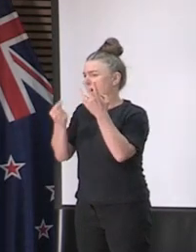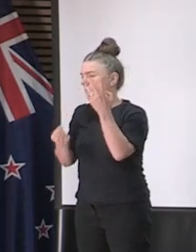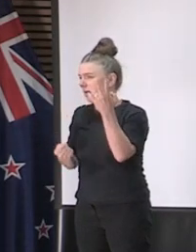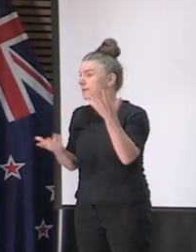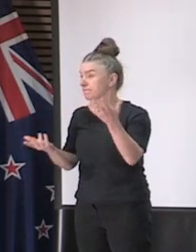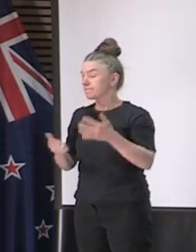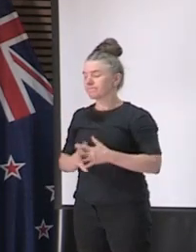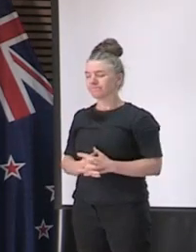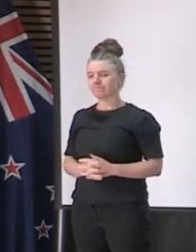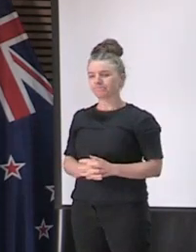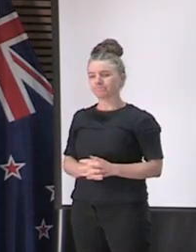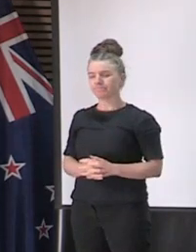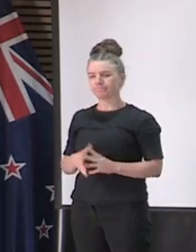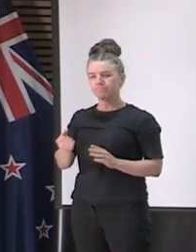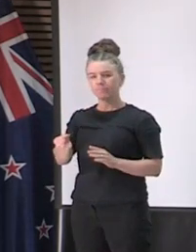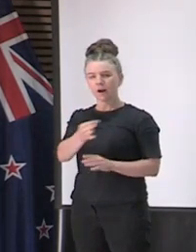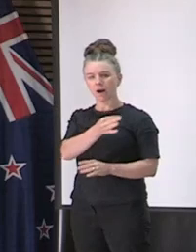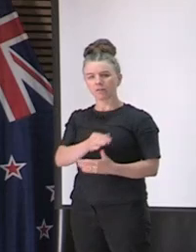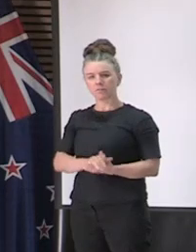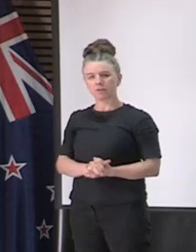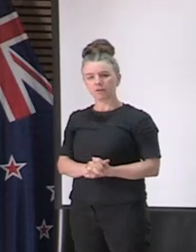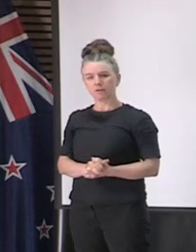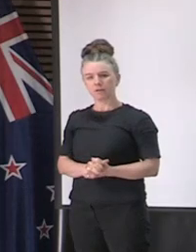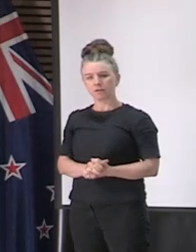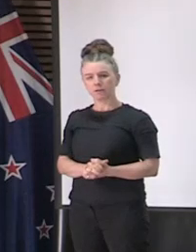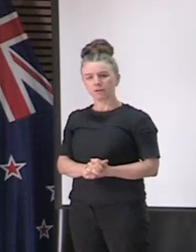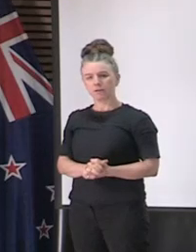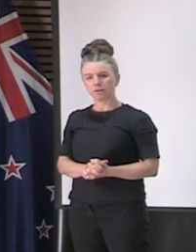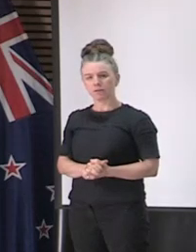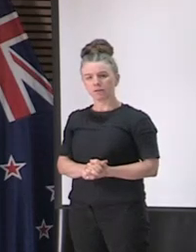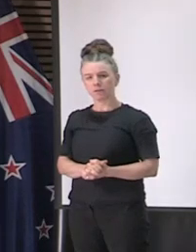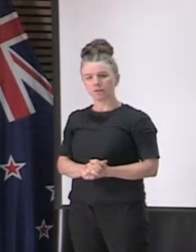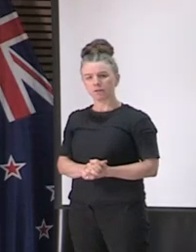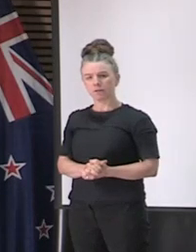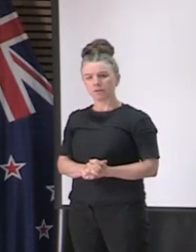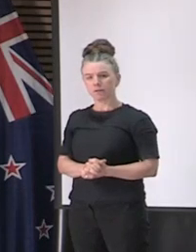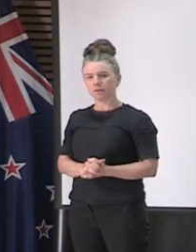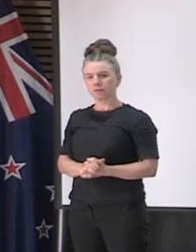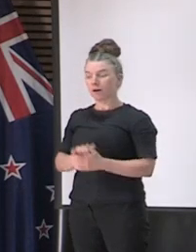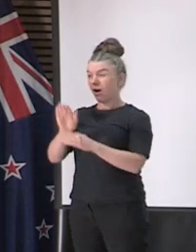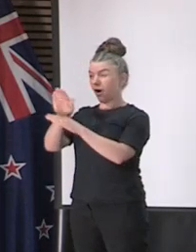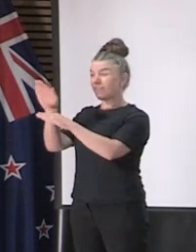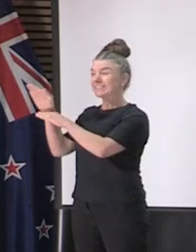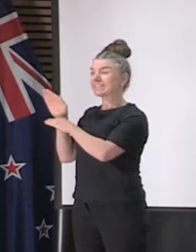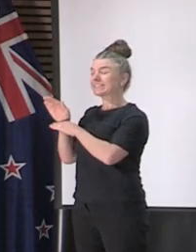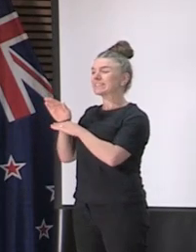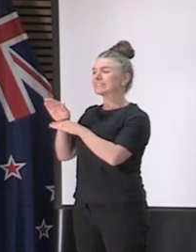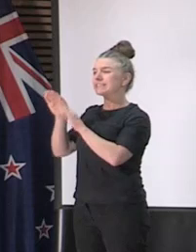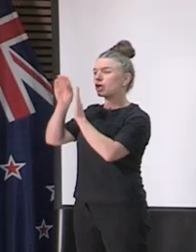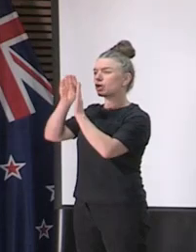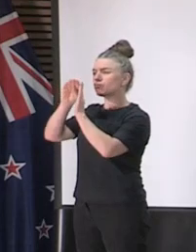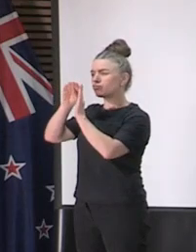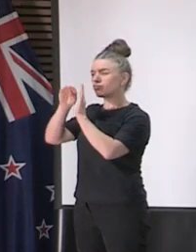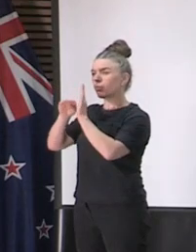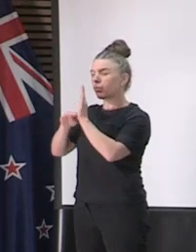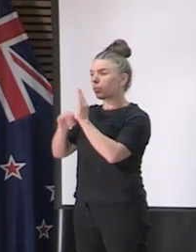had. As we've seen, as you'd be well aware, in other countries, the easing of restrictions has resulted in flare-ups. What are you both most